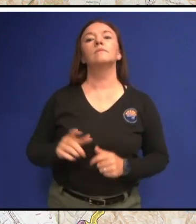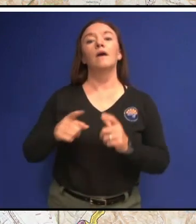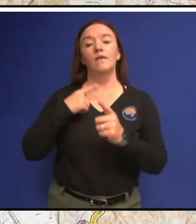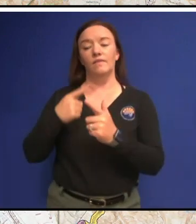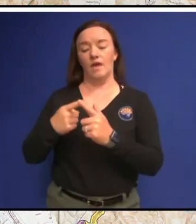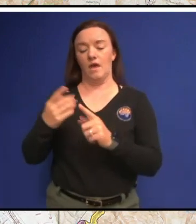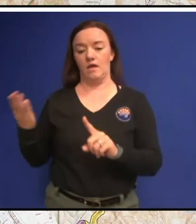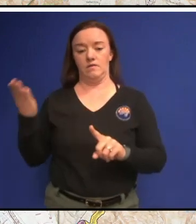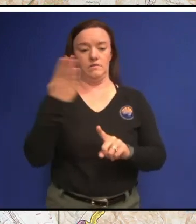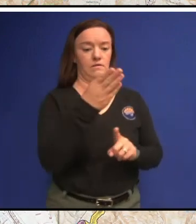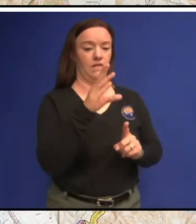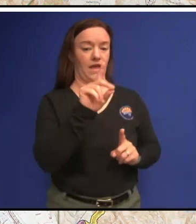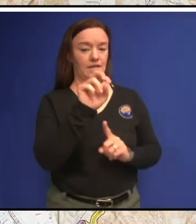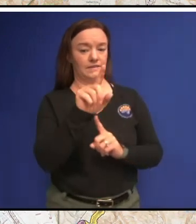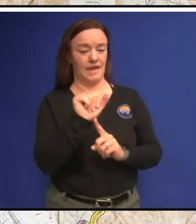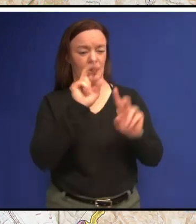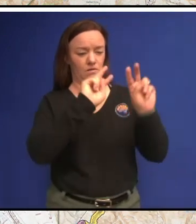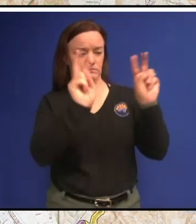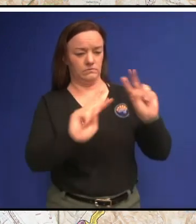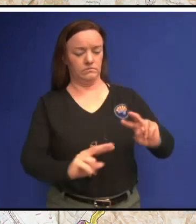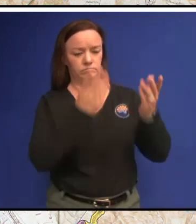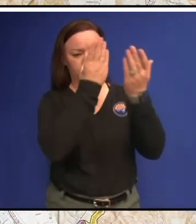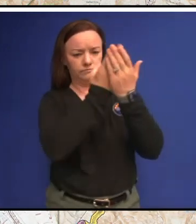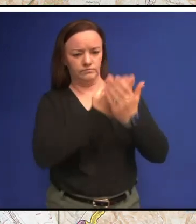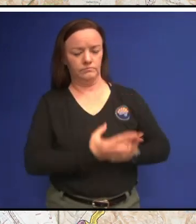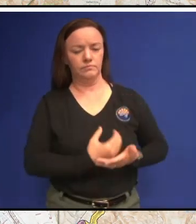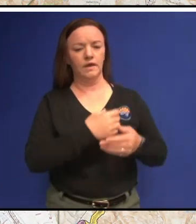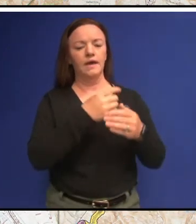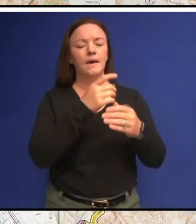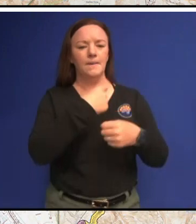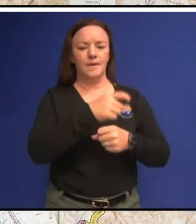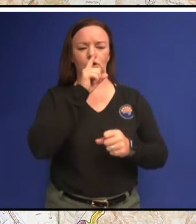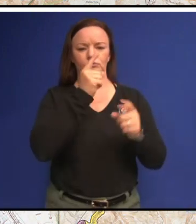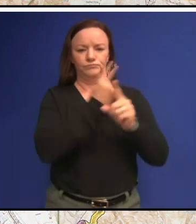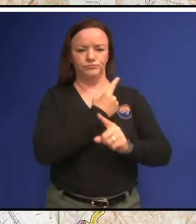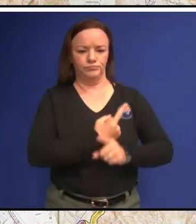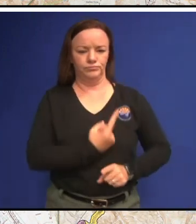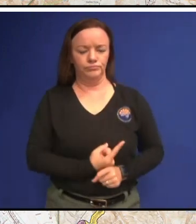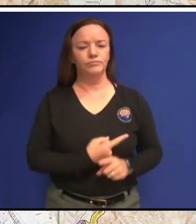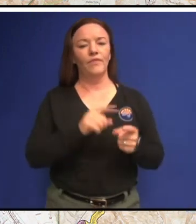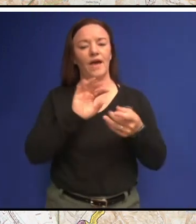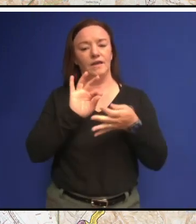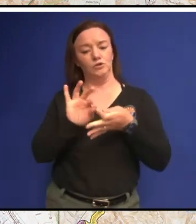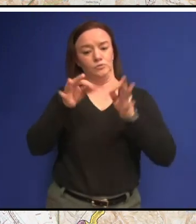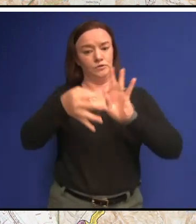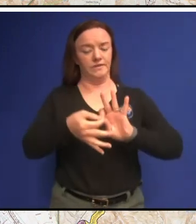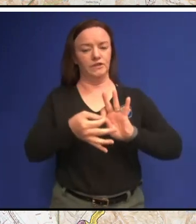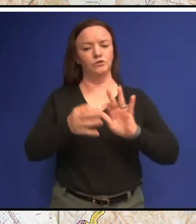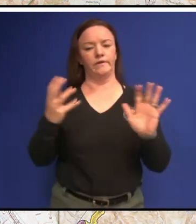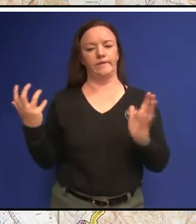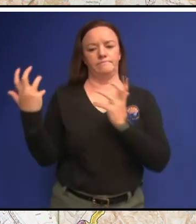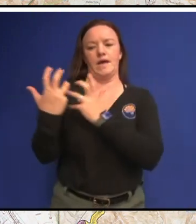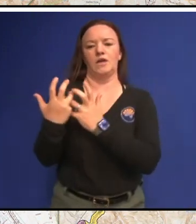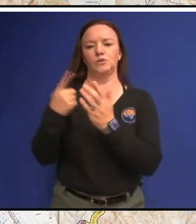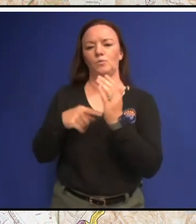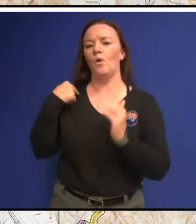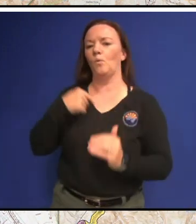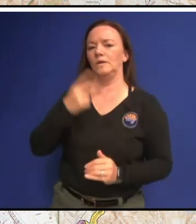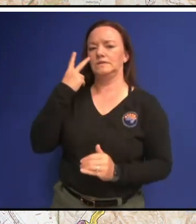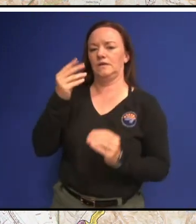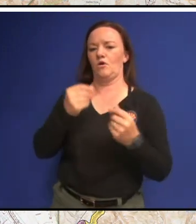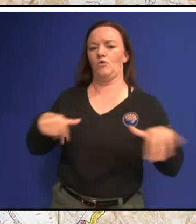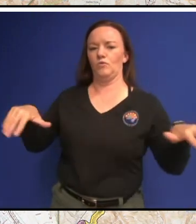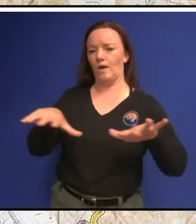and they make sure that the interpretation that the IRIN made is consistent with what they have on the ground. Some examples of stuff they need to look